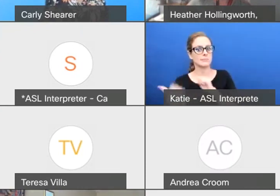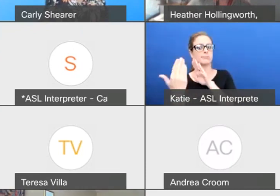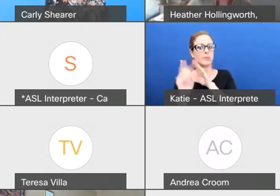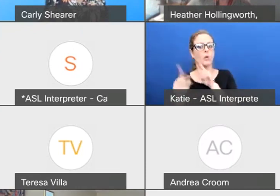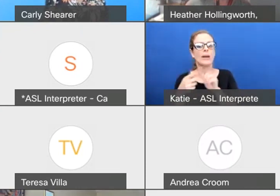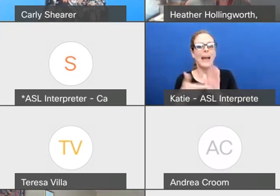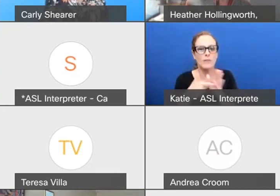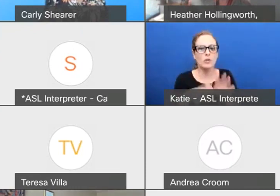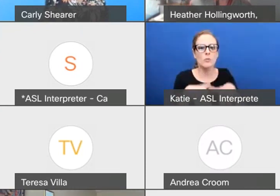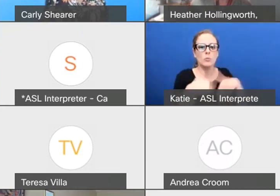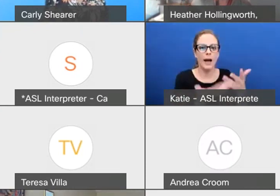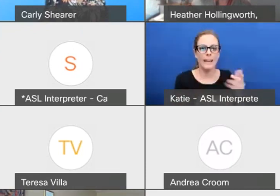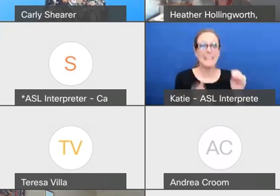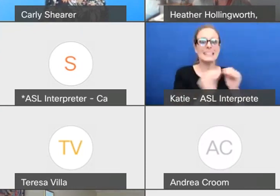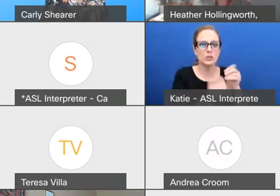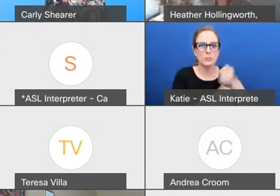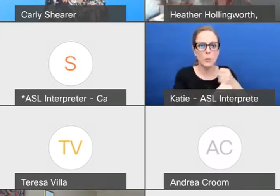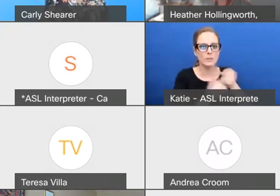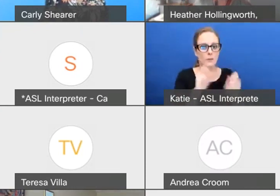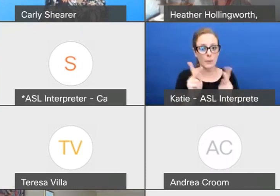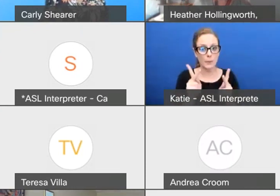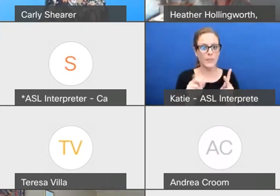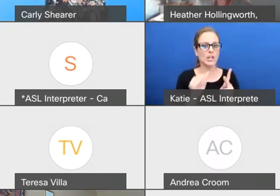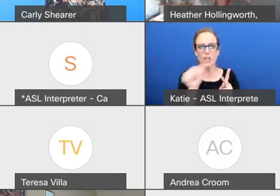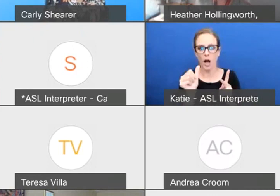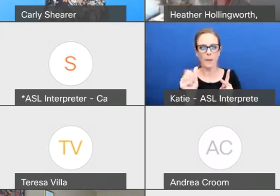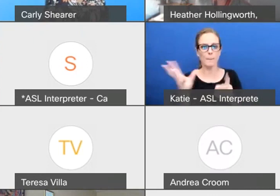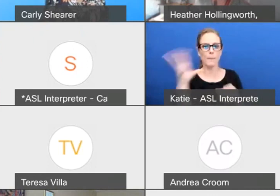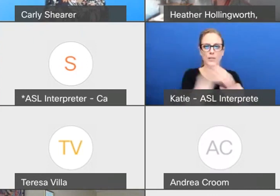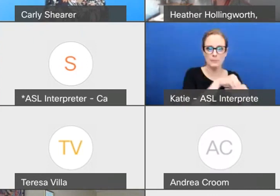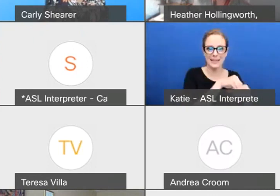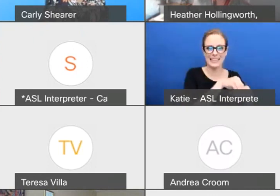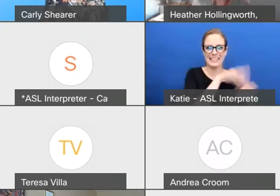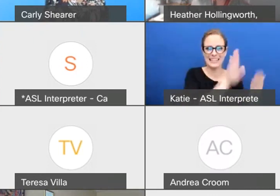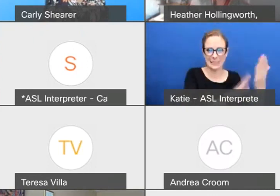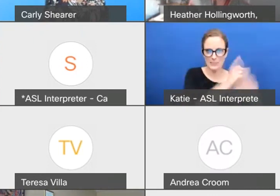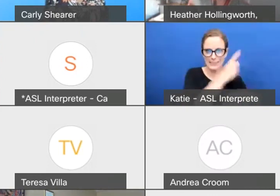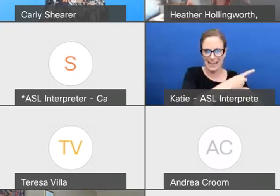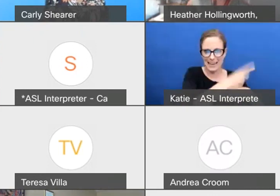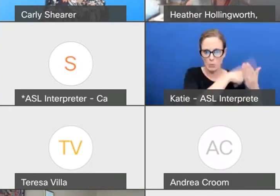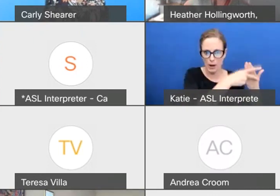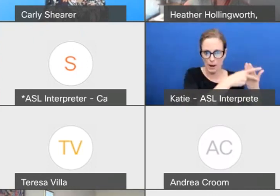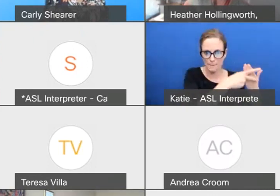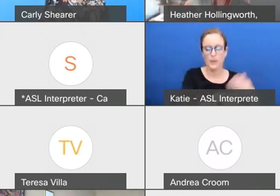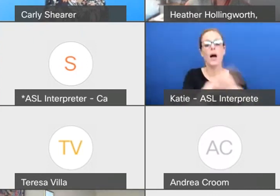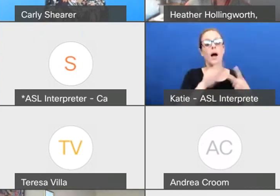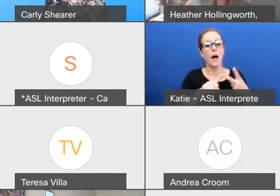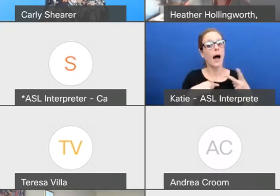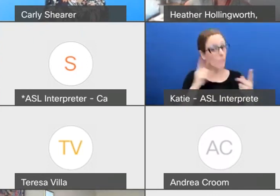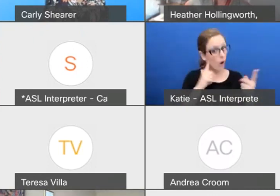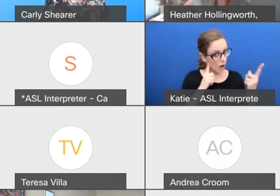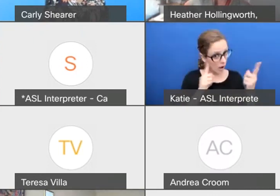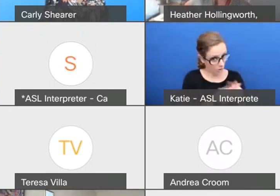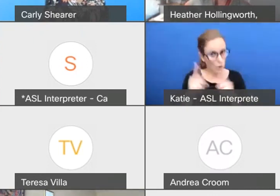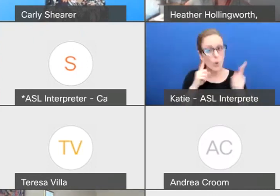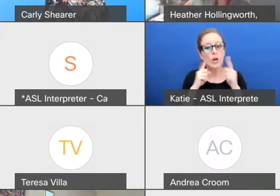additional supports for those people that are not participating in the in-person day programming. I have also heard from service coordinators that